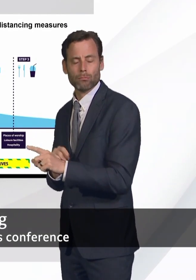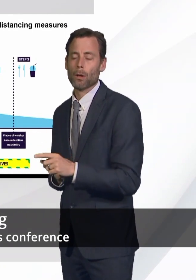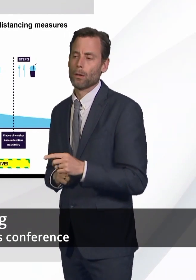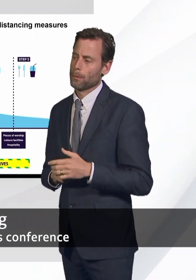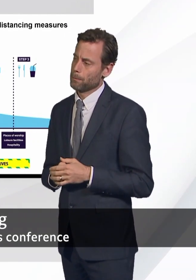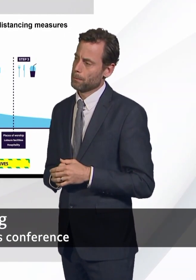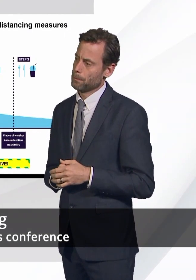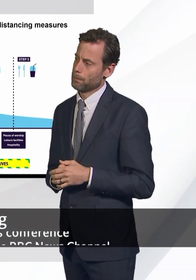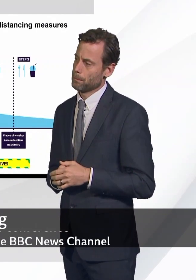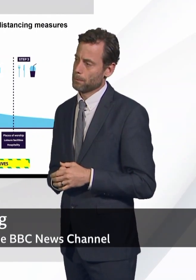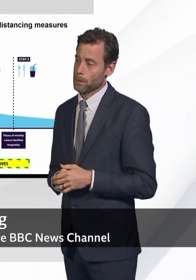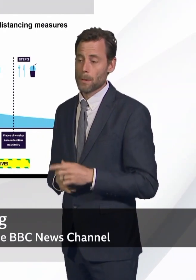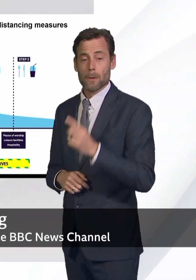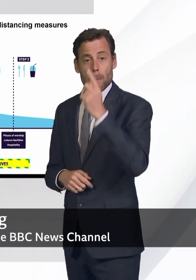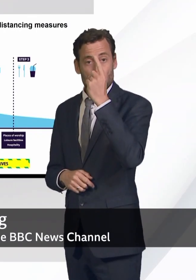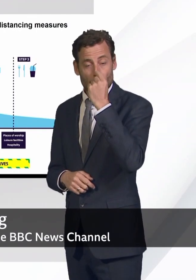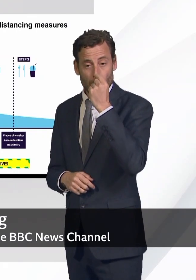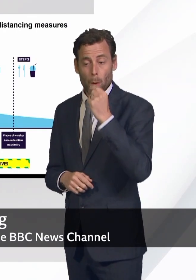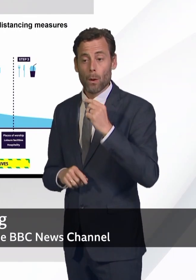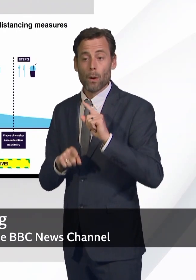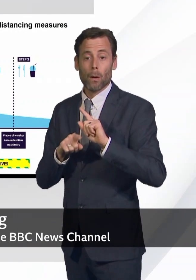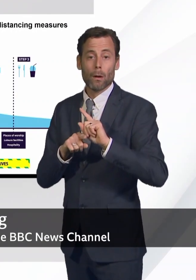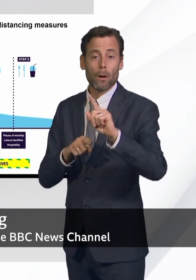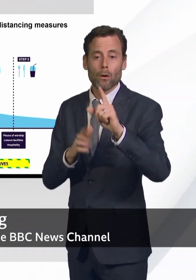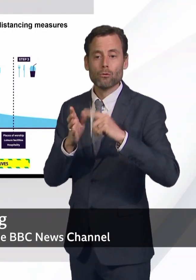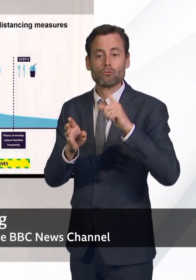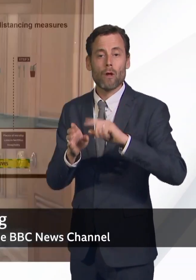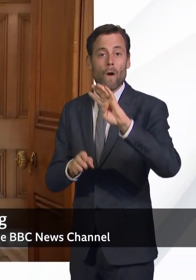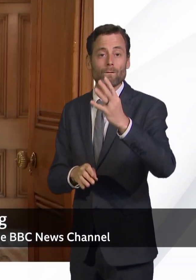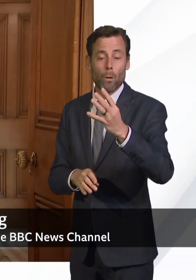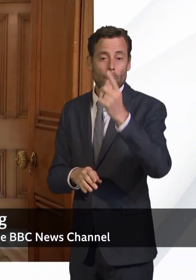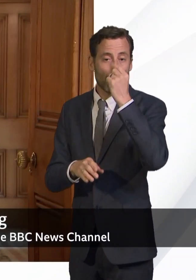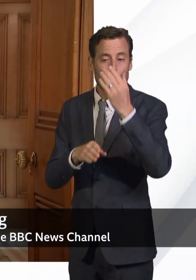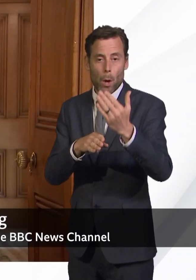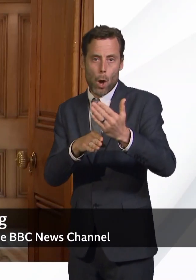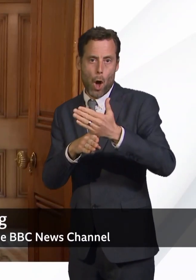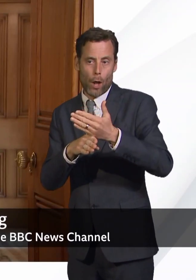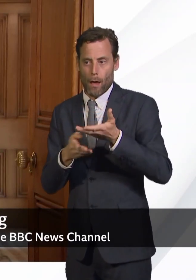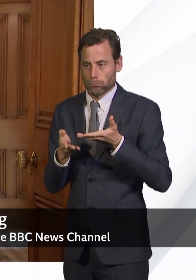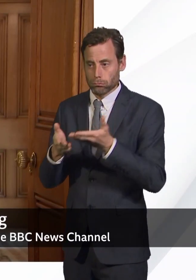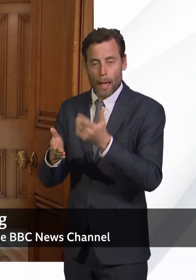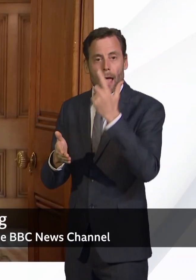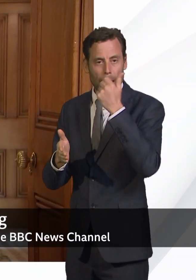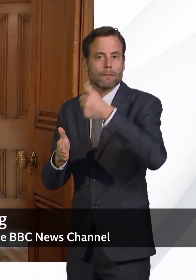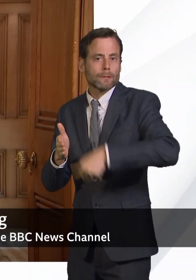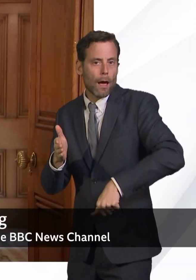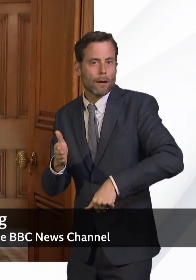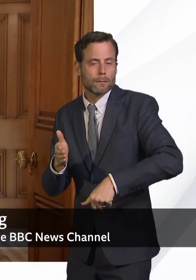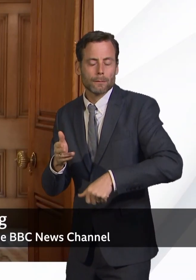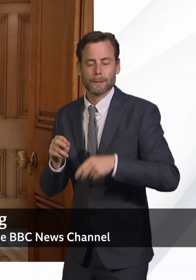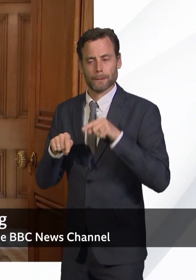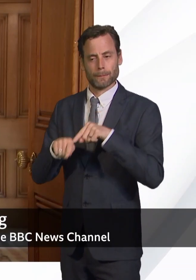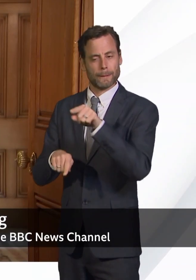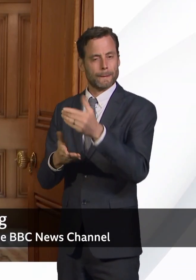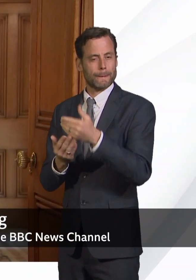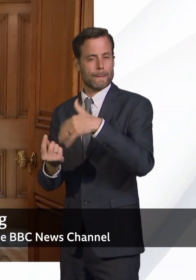earlier than July the 4th. Many of these businesses and organisations will need to operate in